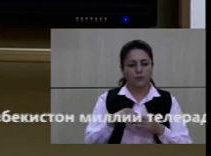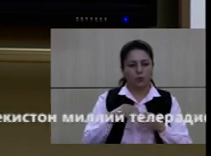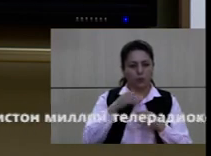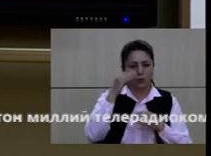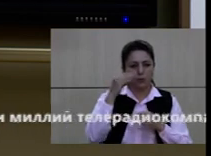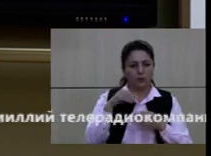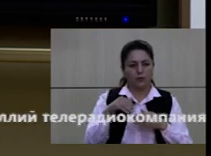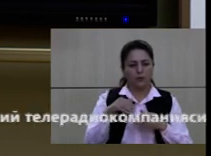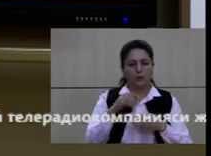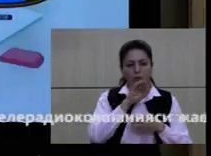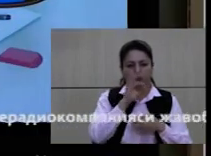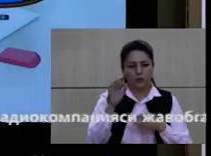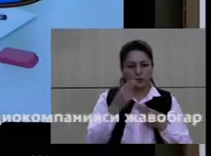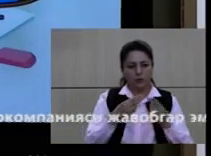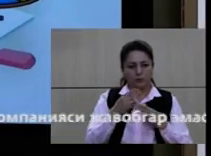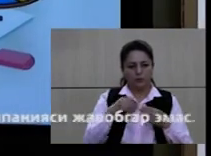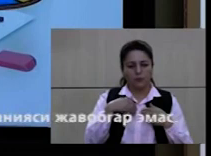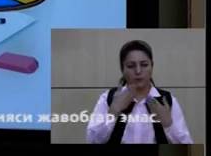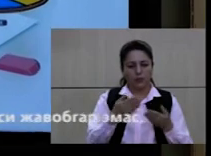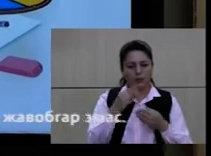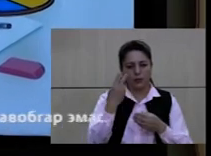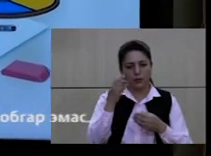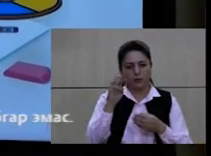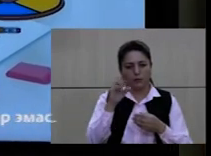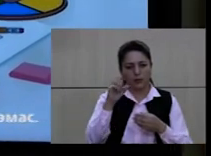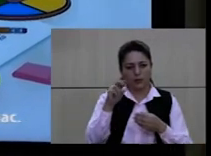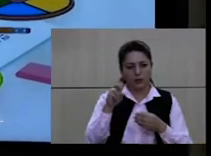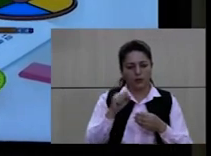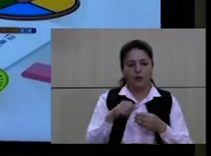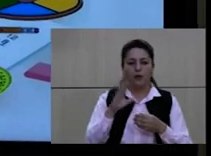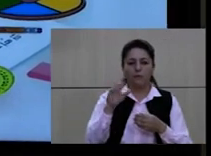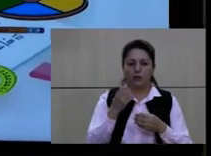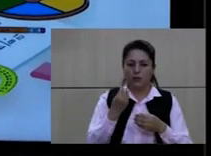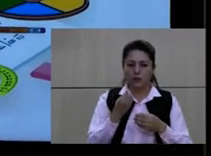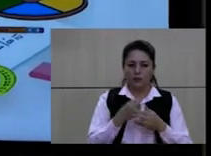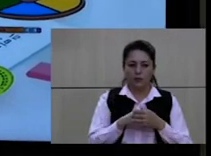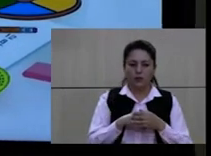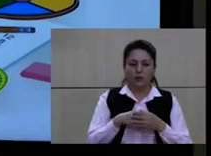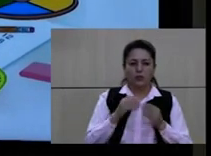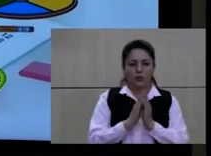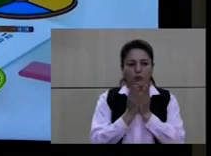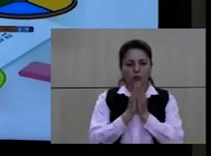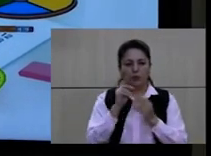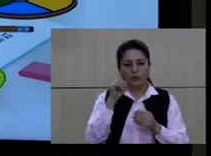Yuqorida chizmada berilgan ikkita masala va undan tashqari